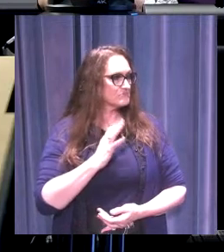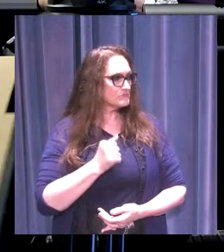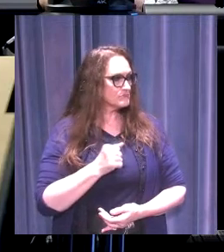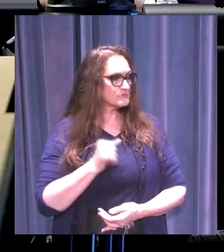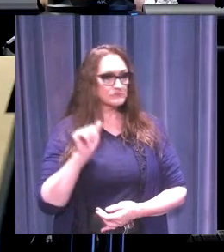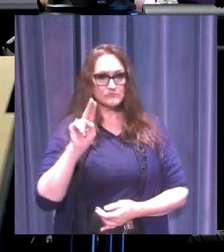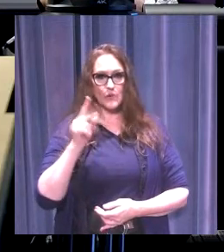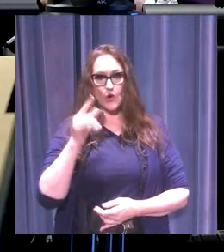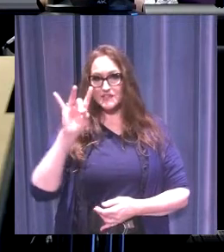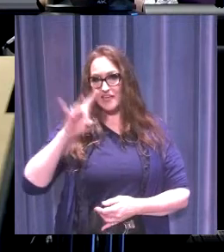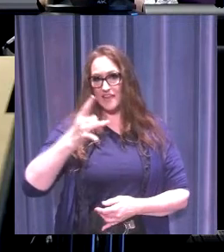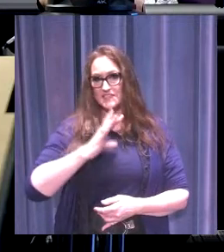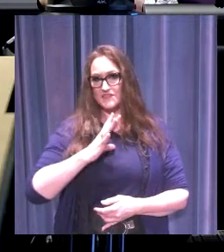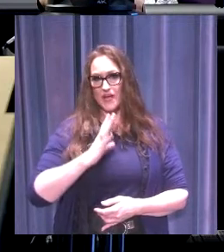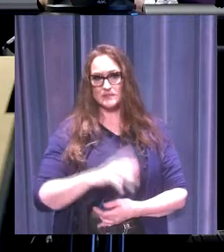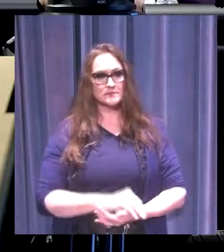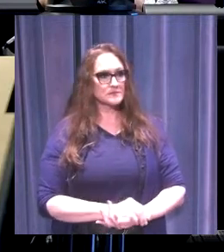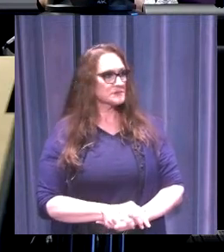August 8th is fine.